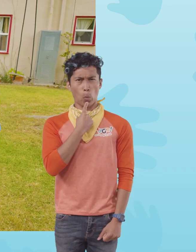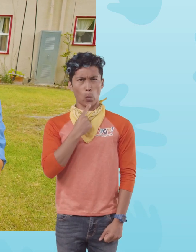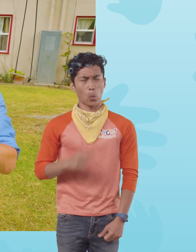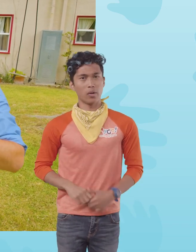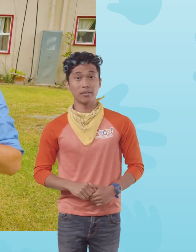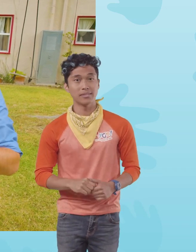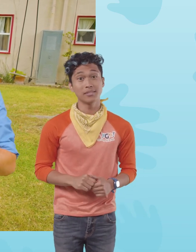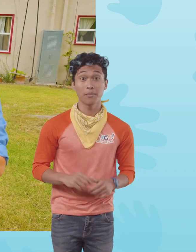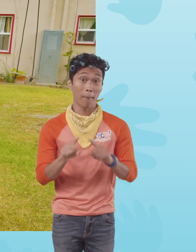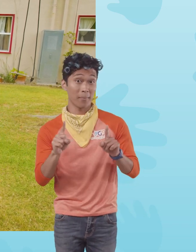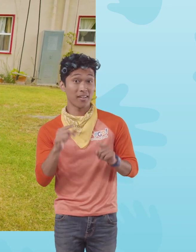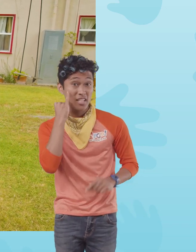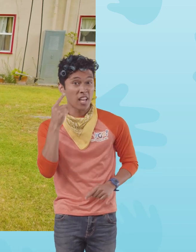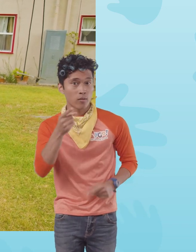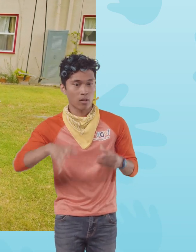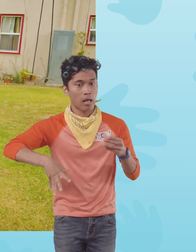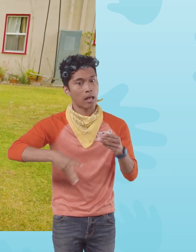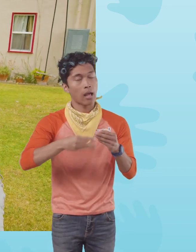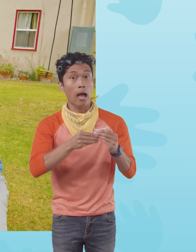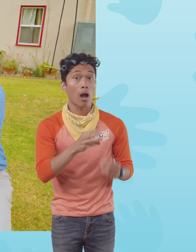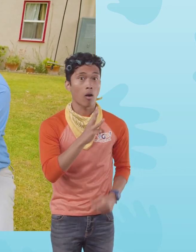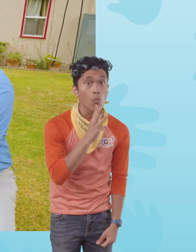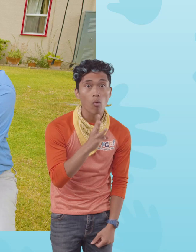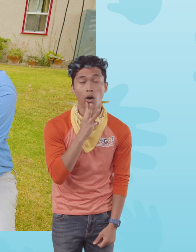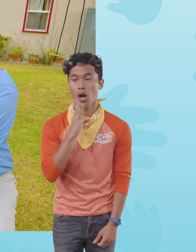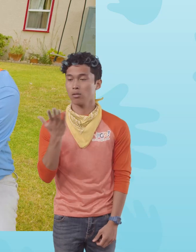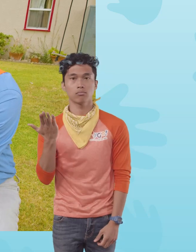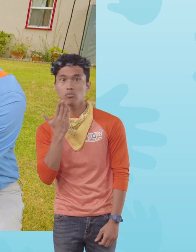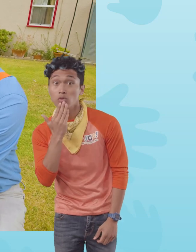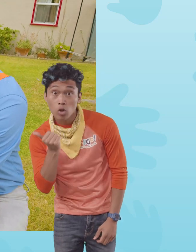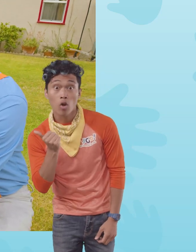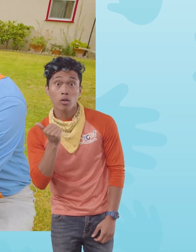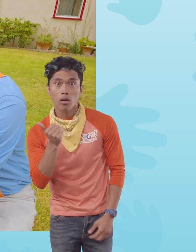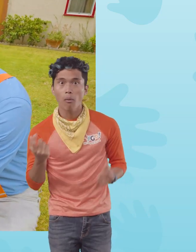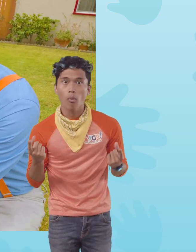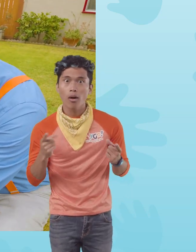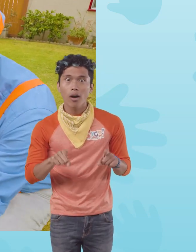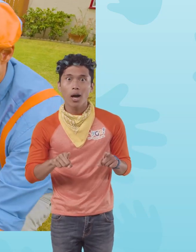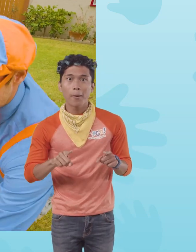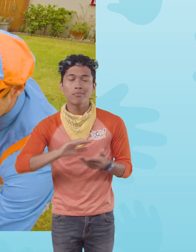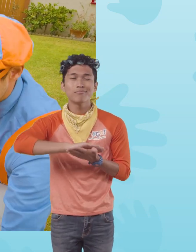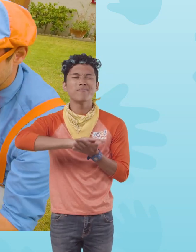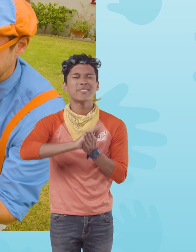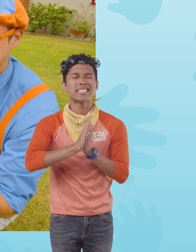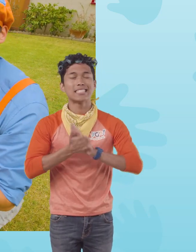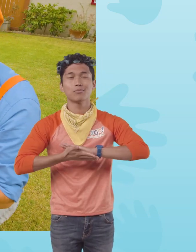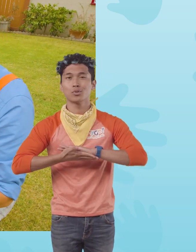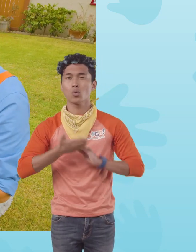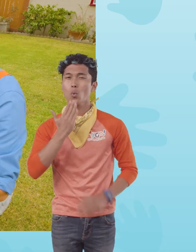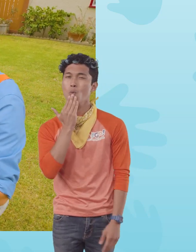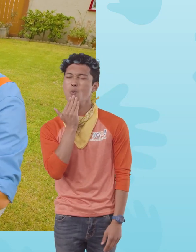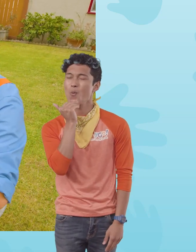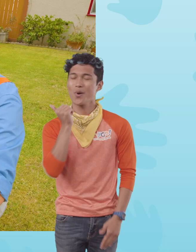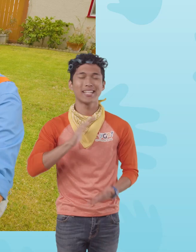Oh. But if you add a lot of water and then some sugar, it'll sweeten it